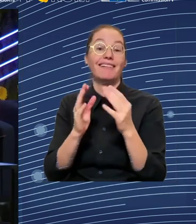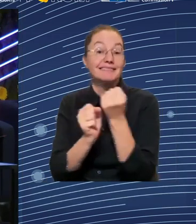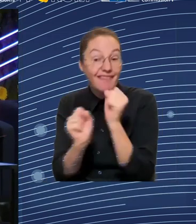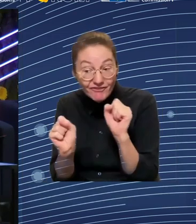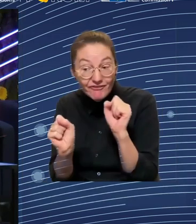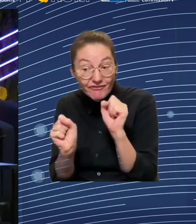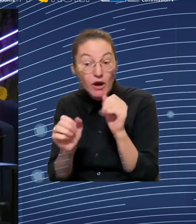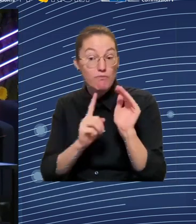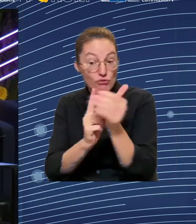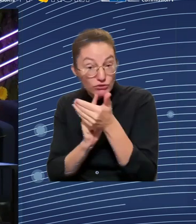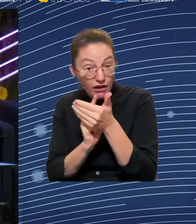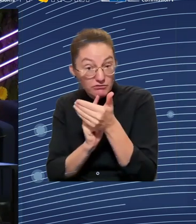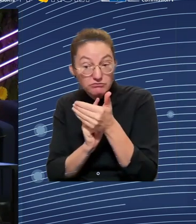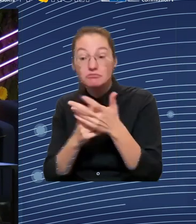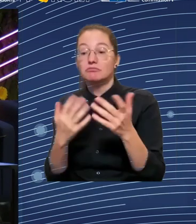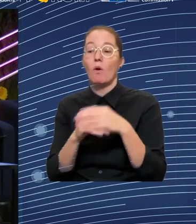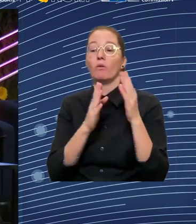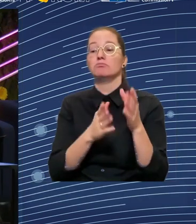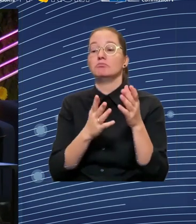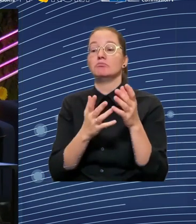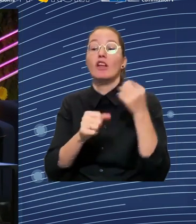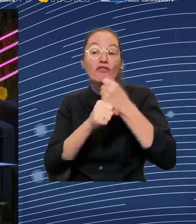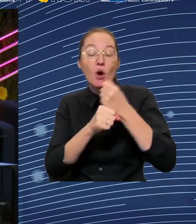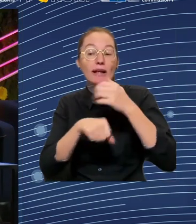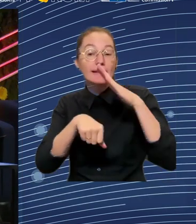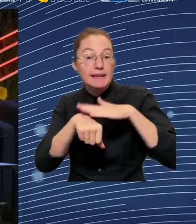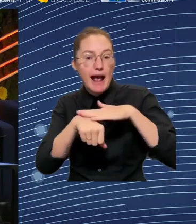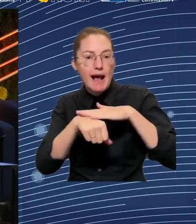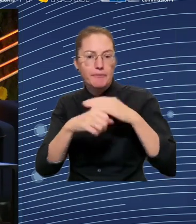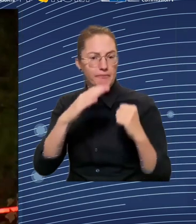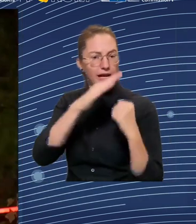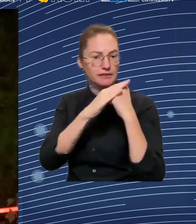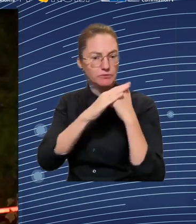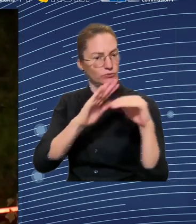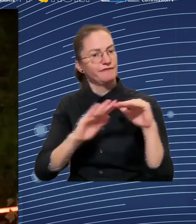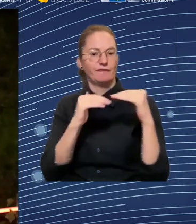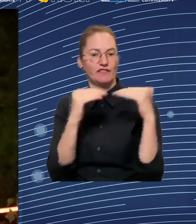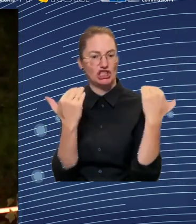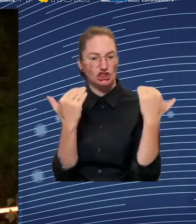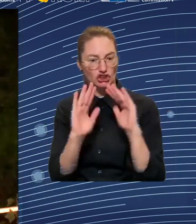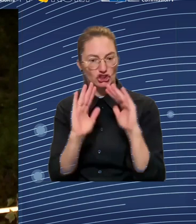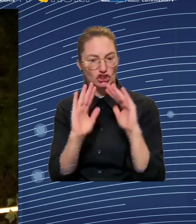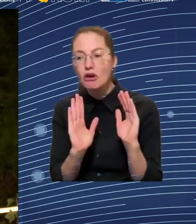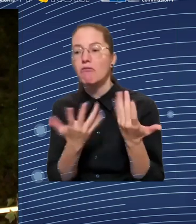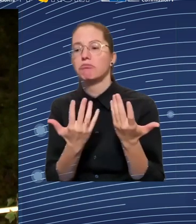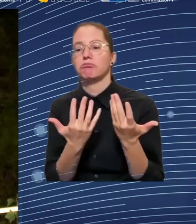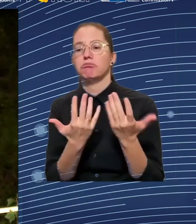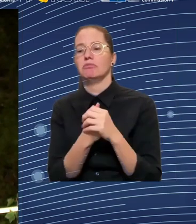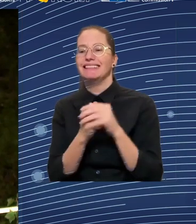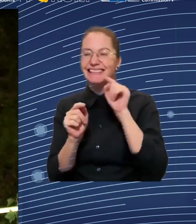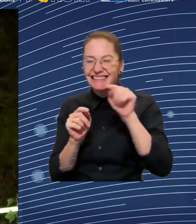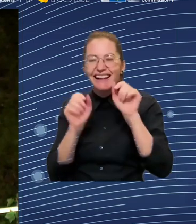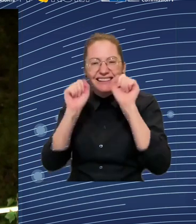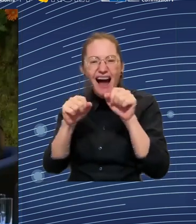then transposed into national level legislation or is taken up by social partners in collective bargaining